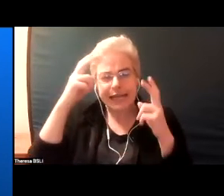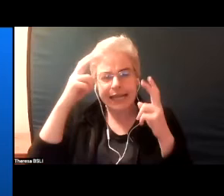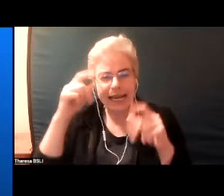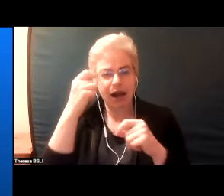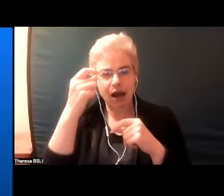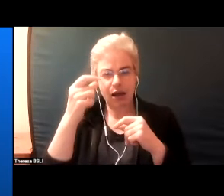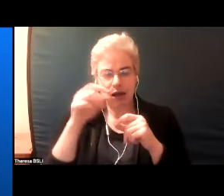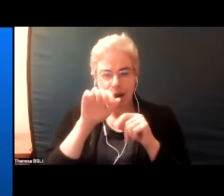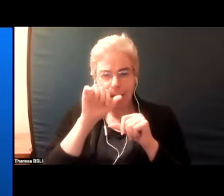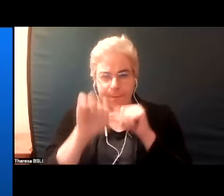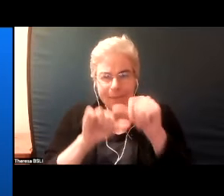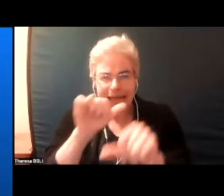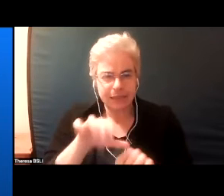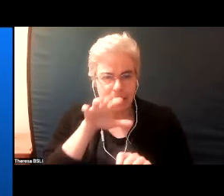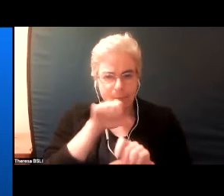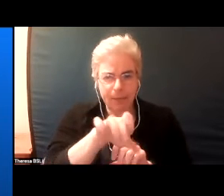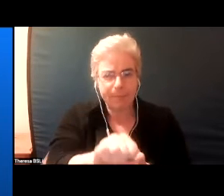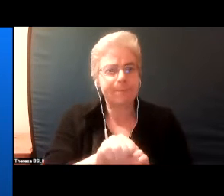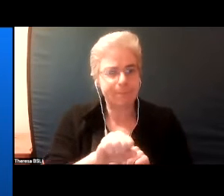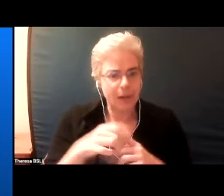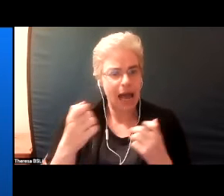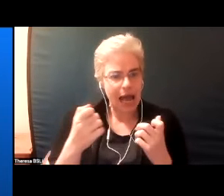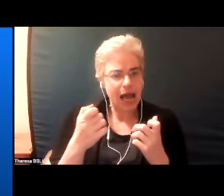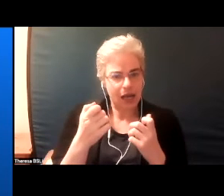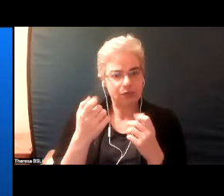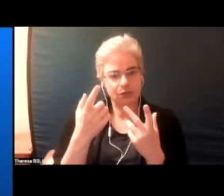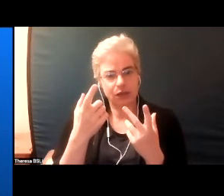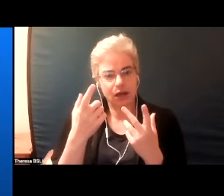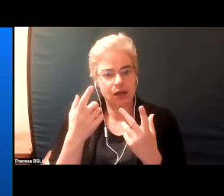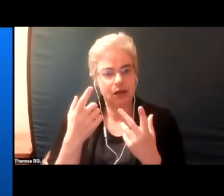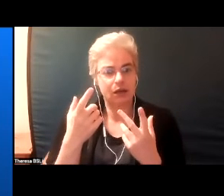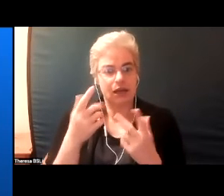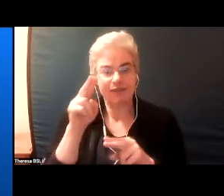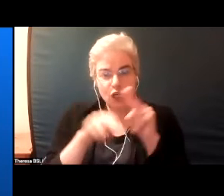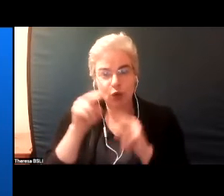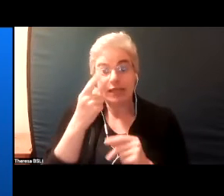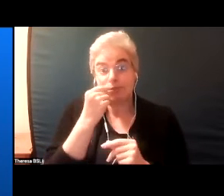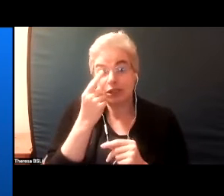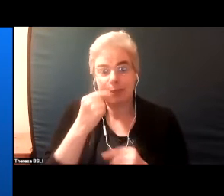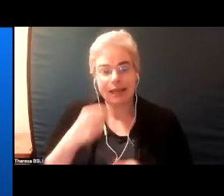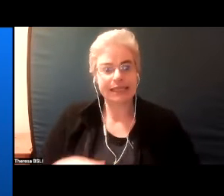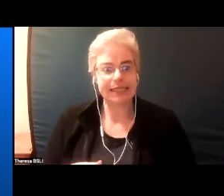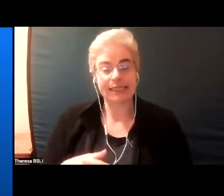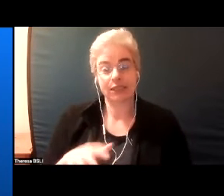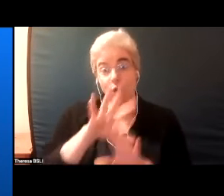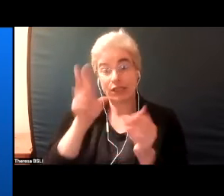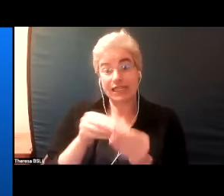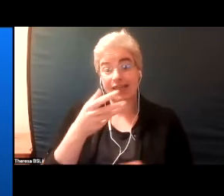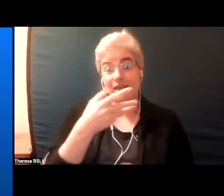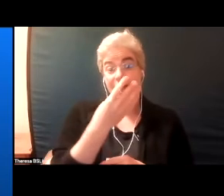evaluating possibilities. 84% of dyslexics above average at reasoning.